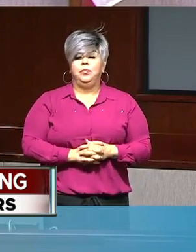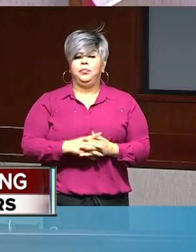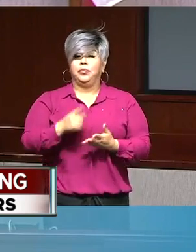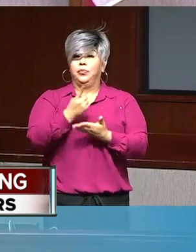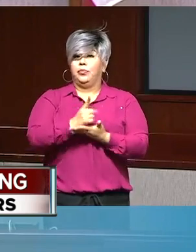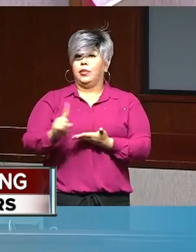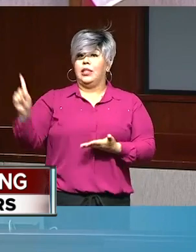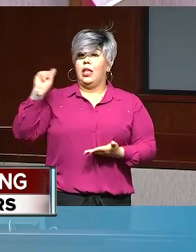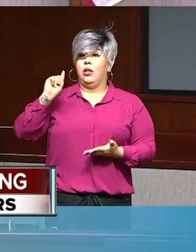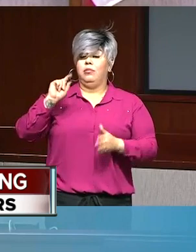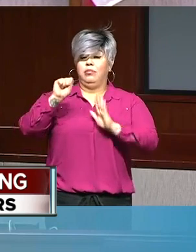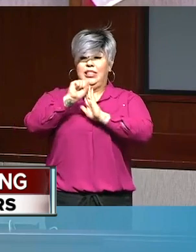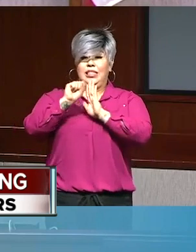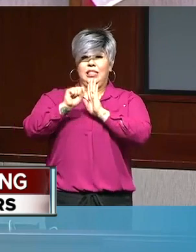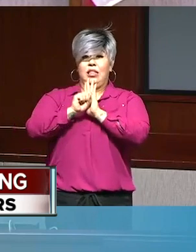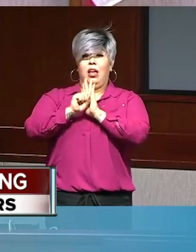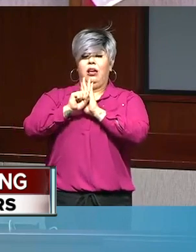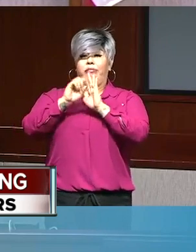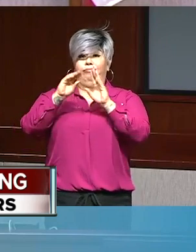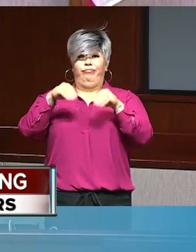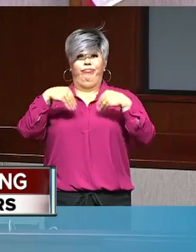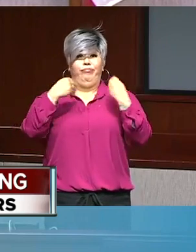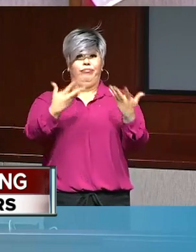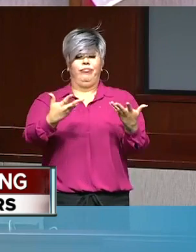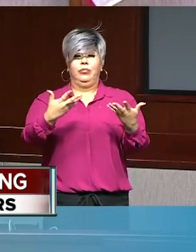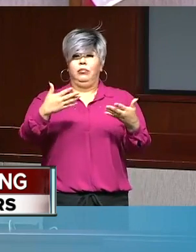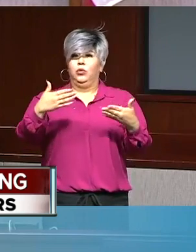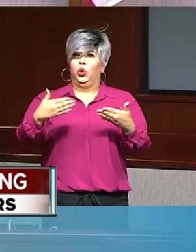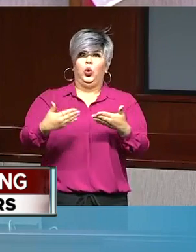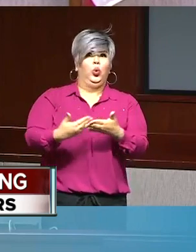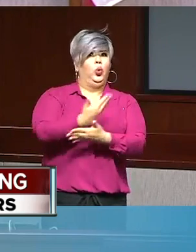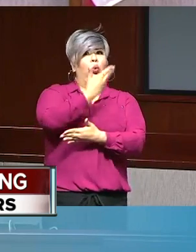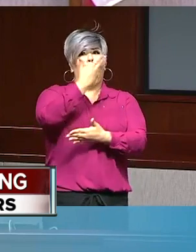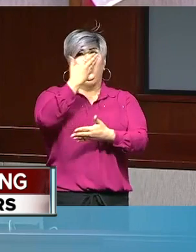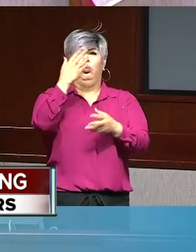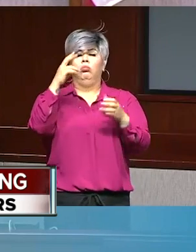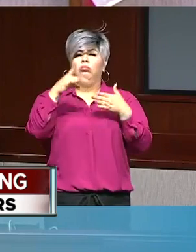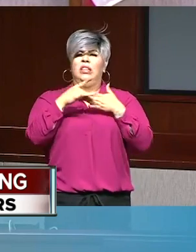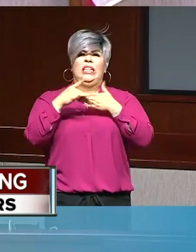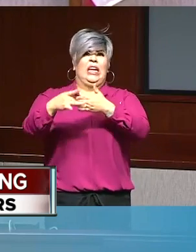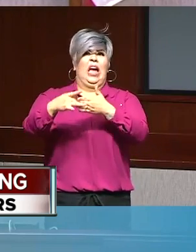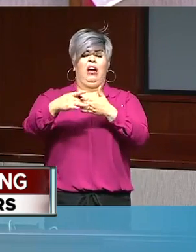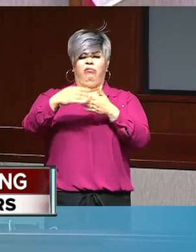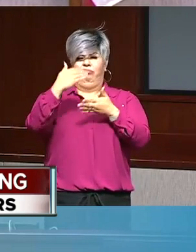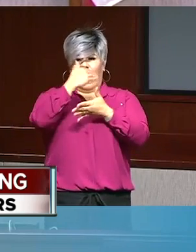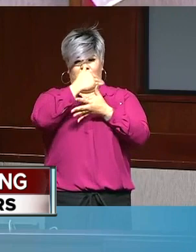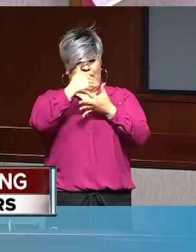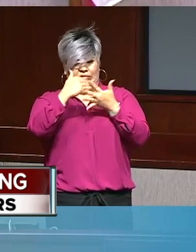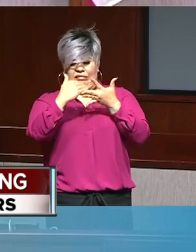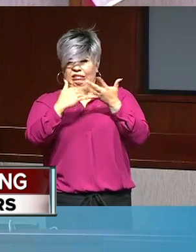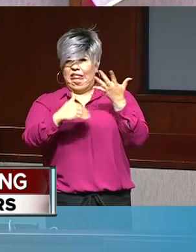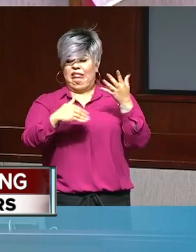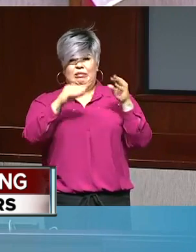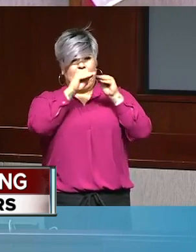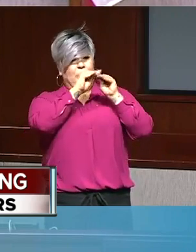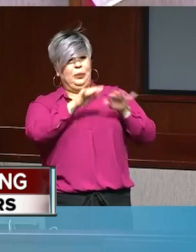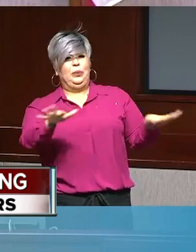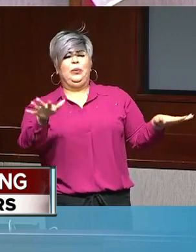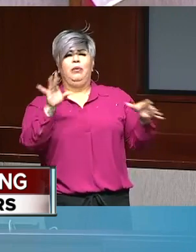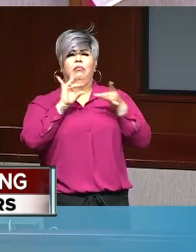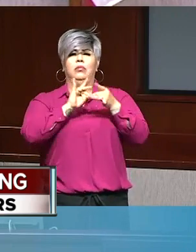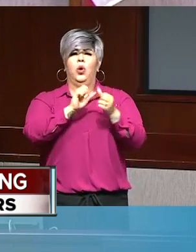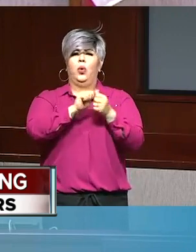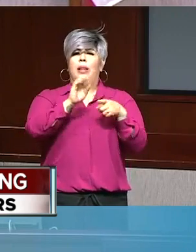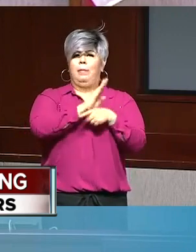week, the state issued a whole set of guidance documents for a wide variety of businesses.